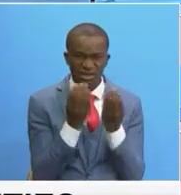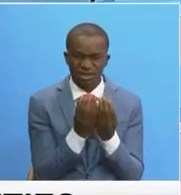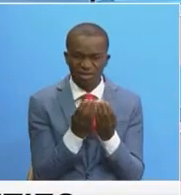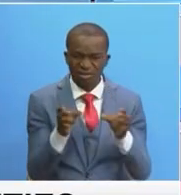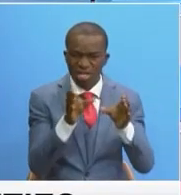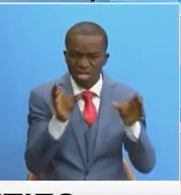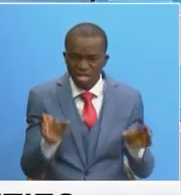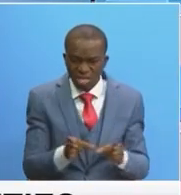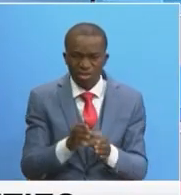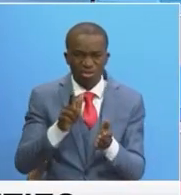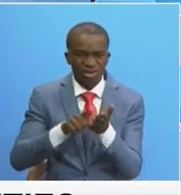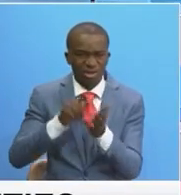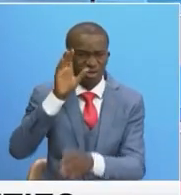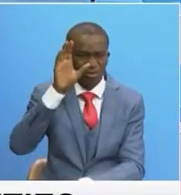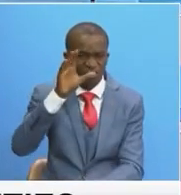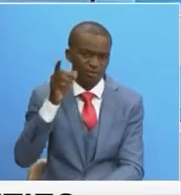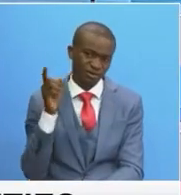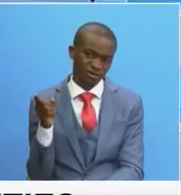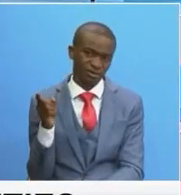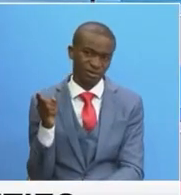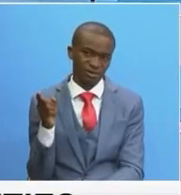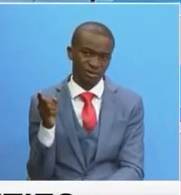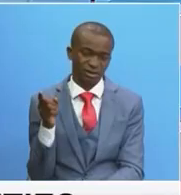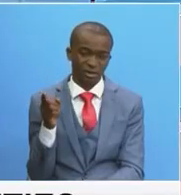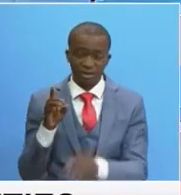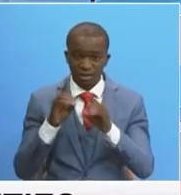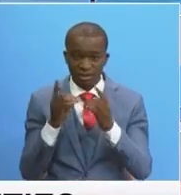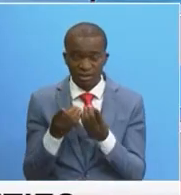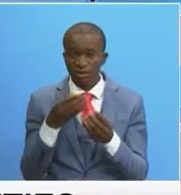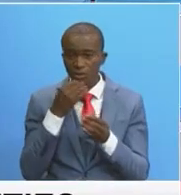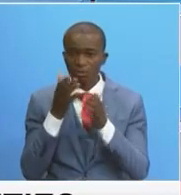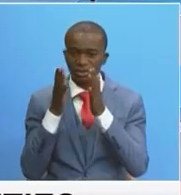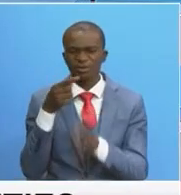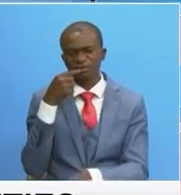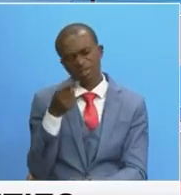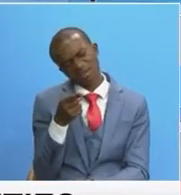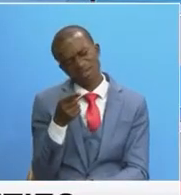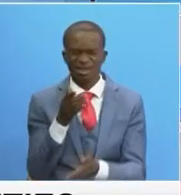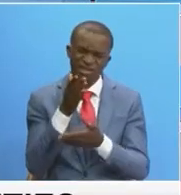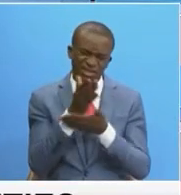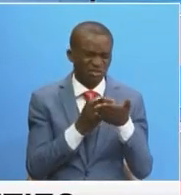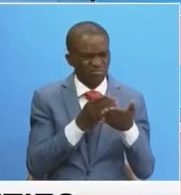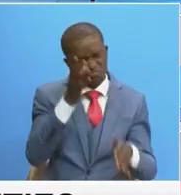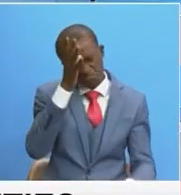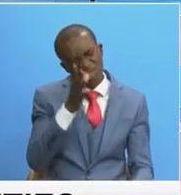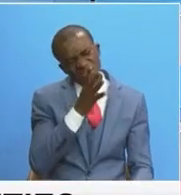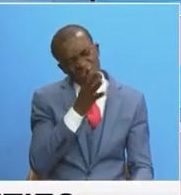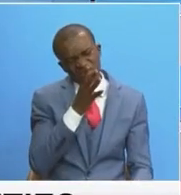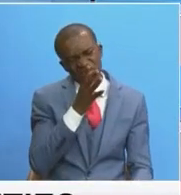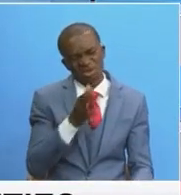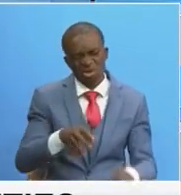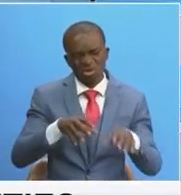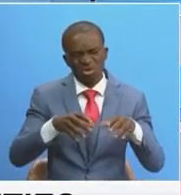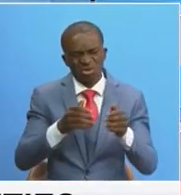Lusaka District. Ms. Zulu says it is unfortunate that some parents have continued to hide their children